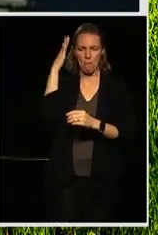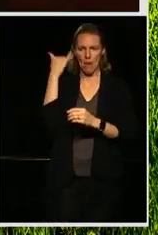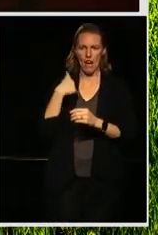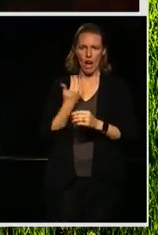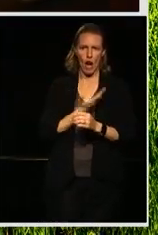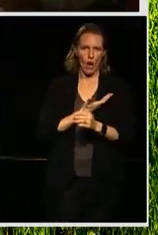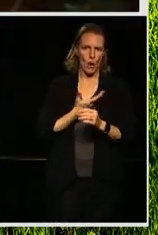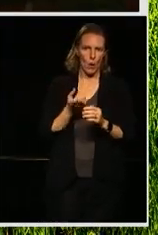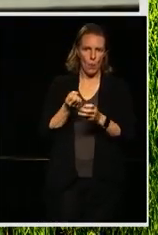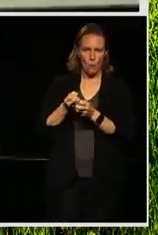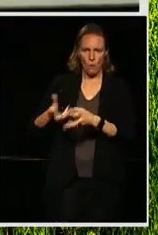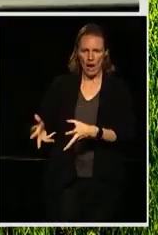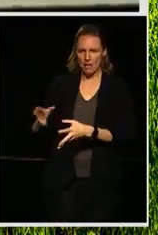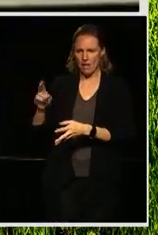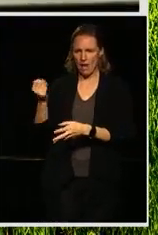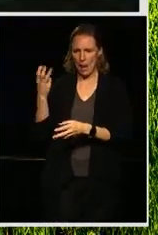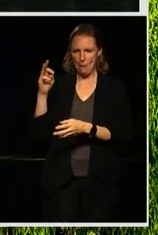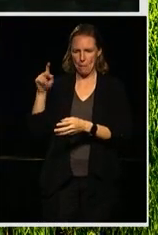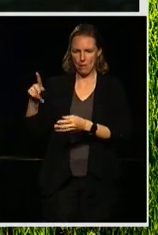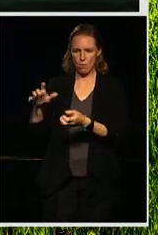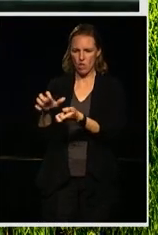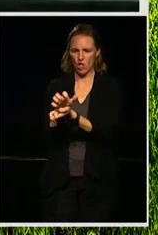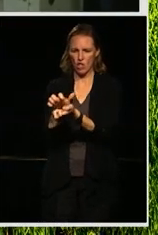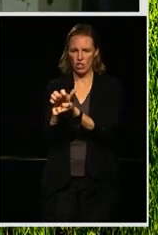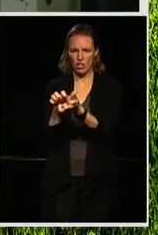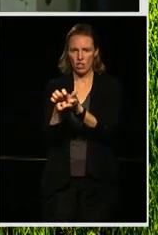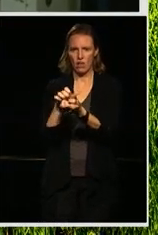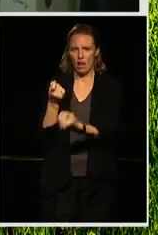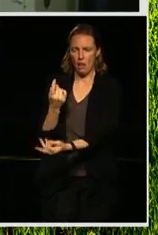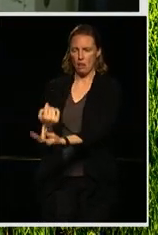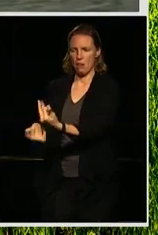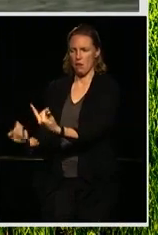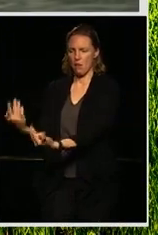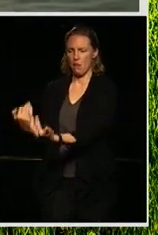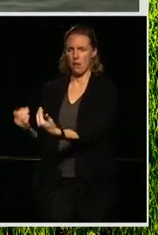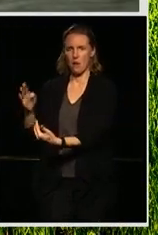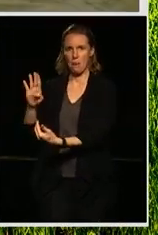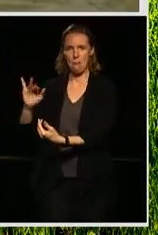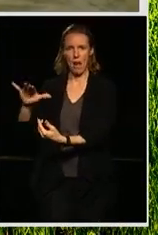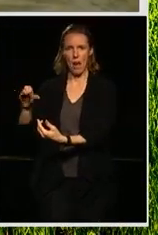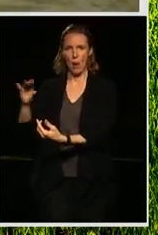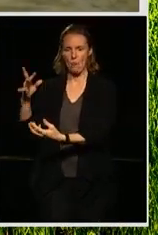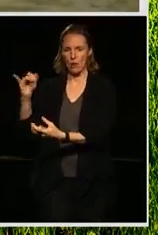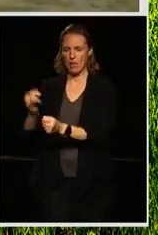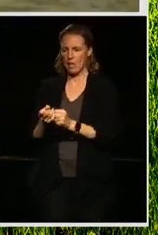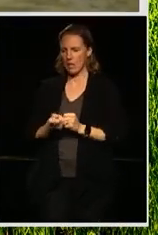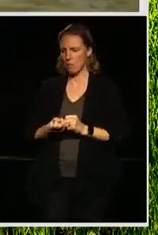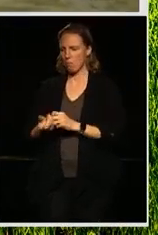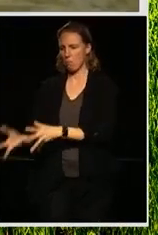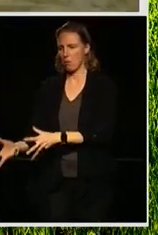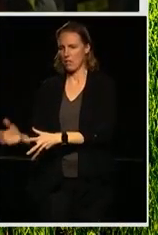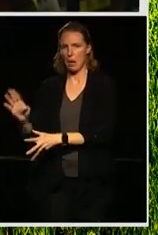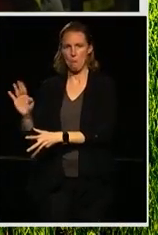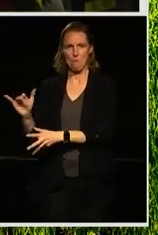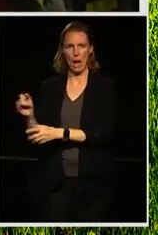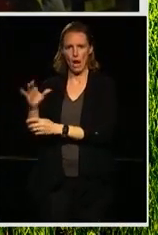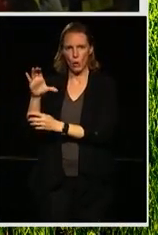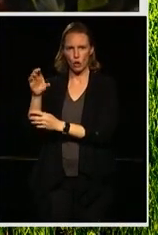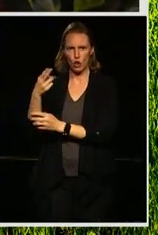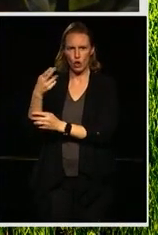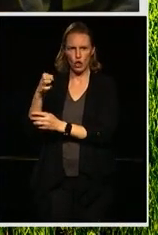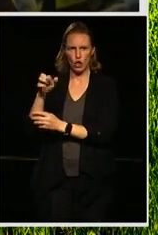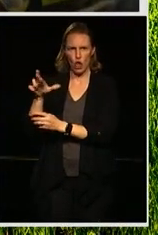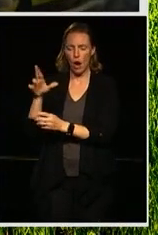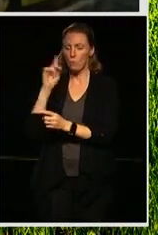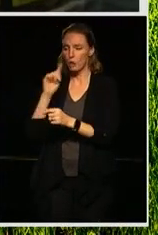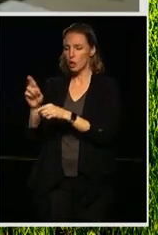waste hemp. We grind it up, we then burn it in a bioburner, and it spits out biochar, which is used as